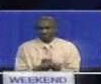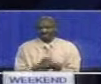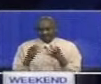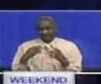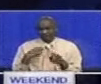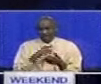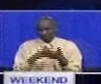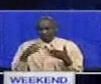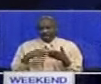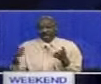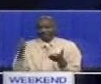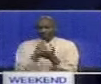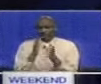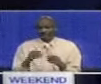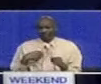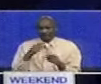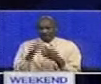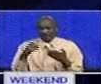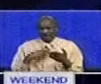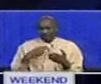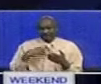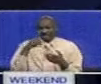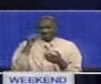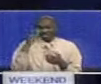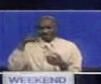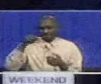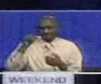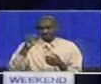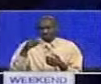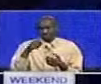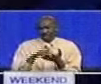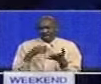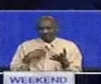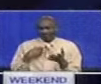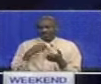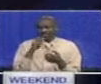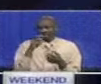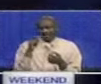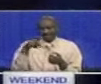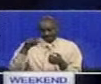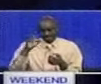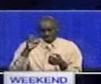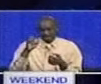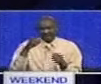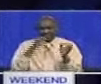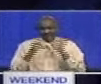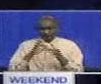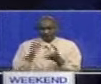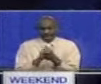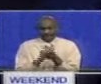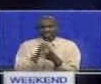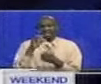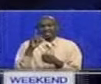This week on our Employer of the Week, we celebrate Dimple Darji, who owns Dimple Fashion and Tailoring, located at the Diamond Plaza